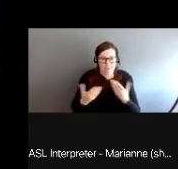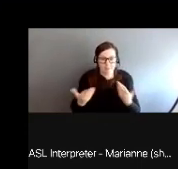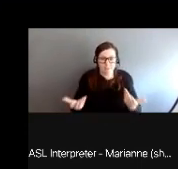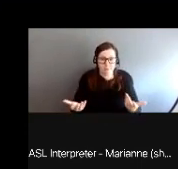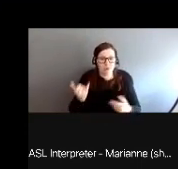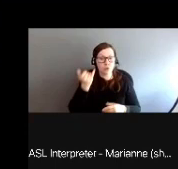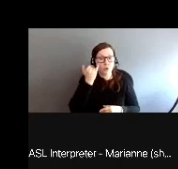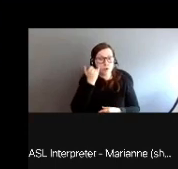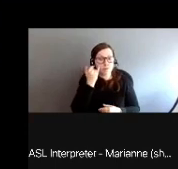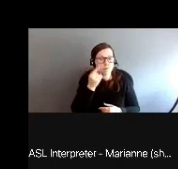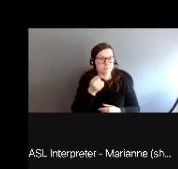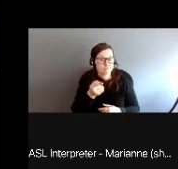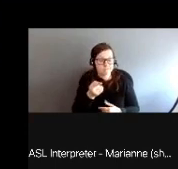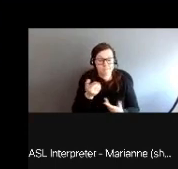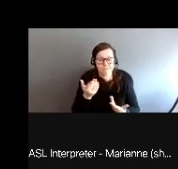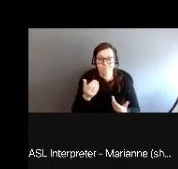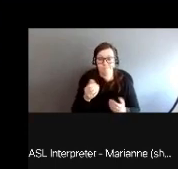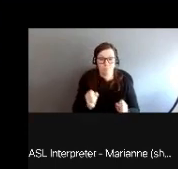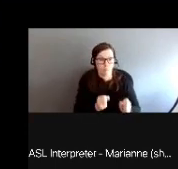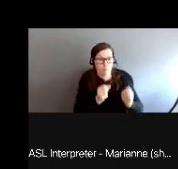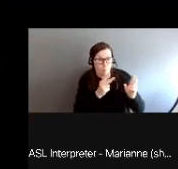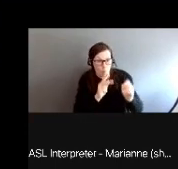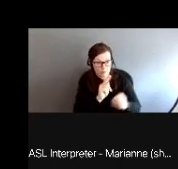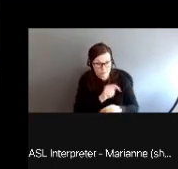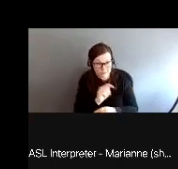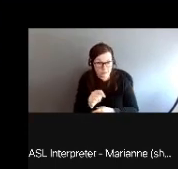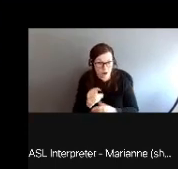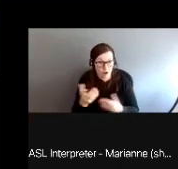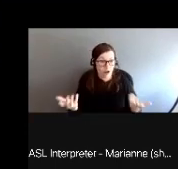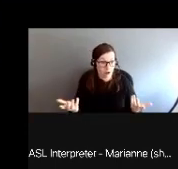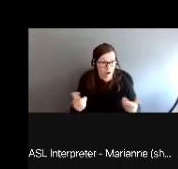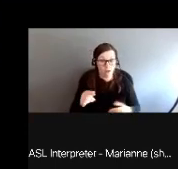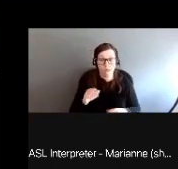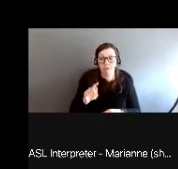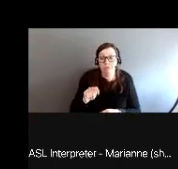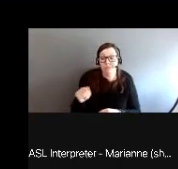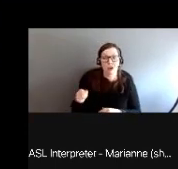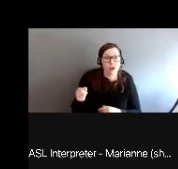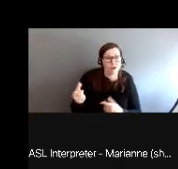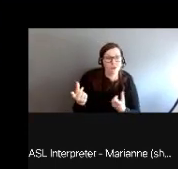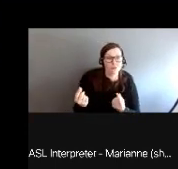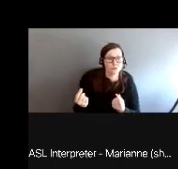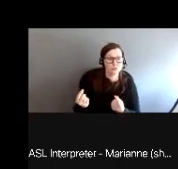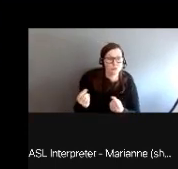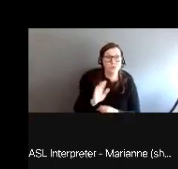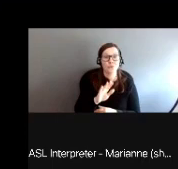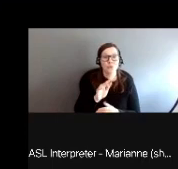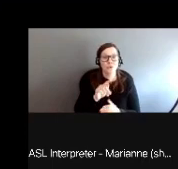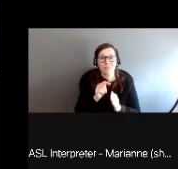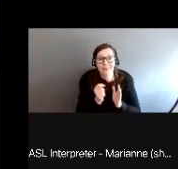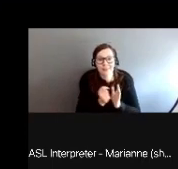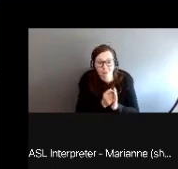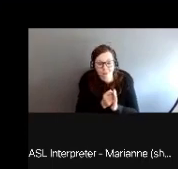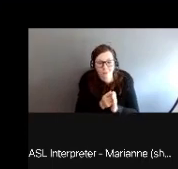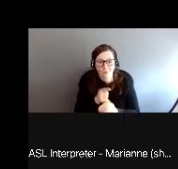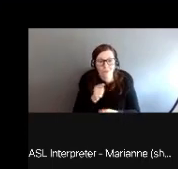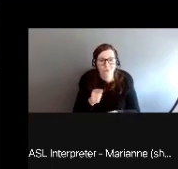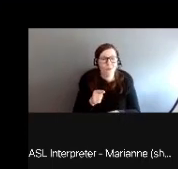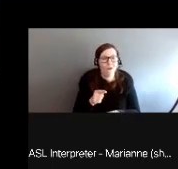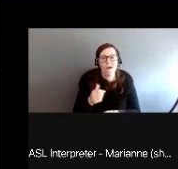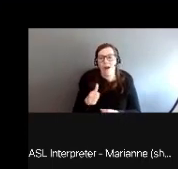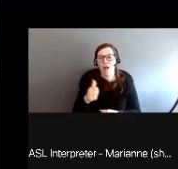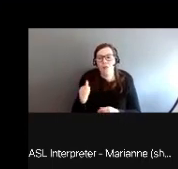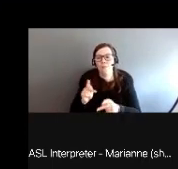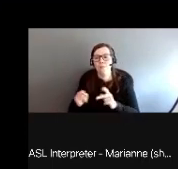to other people. So if this is about your pet and other people watch pets, TikTok will recommend that video to them. And all of a sudden you start